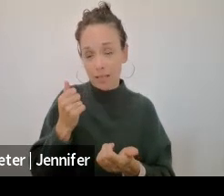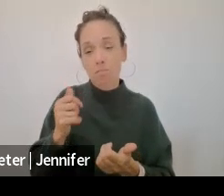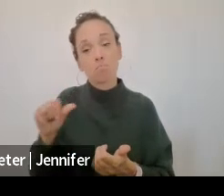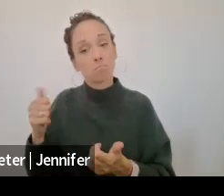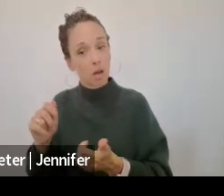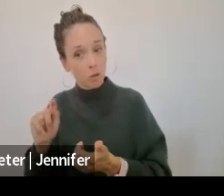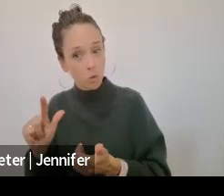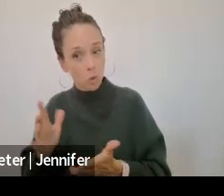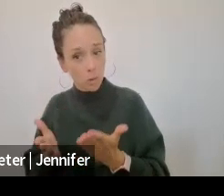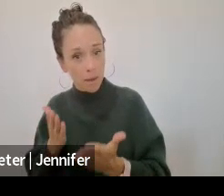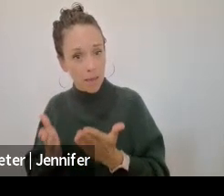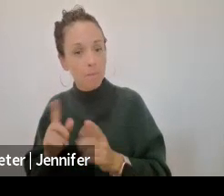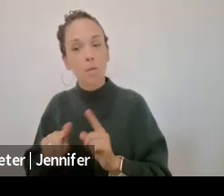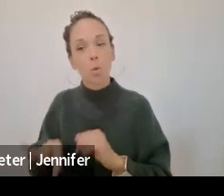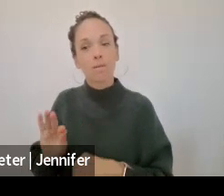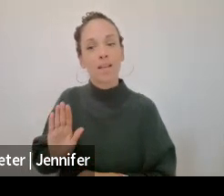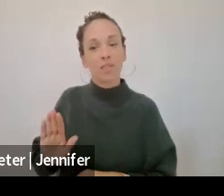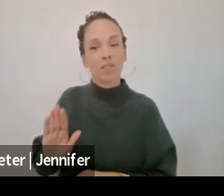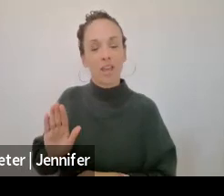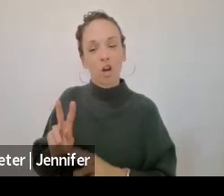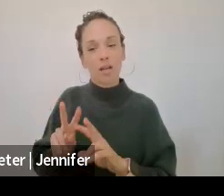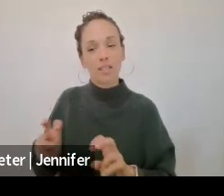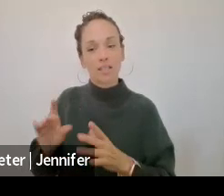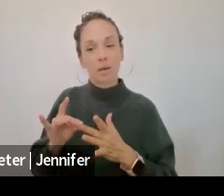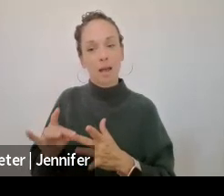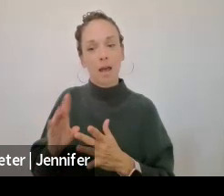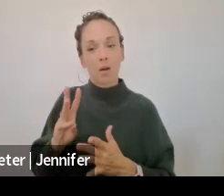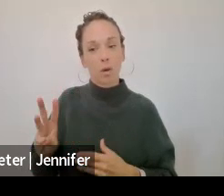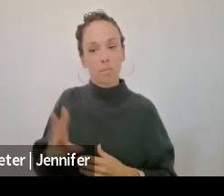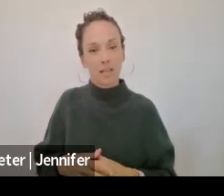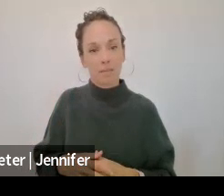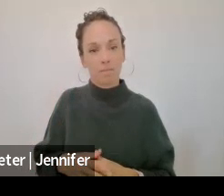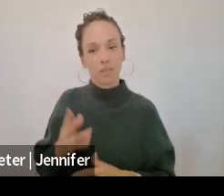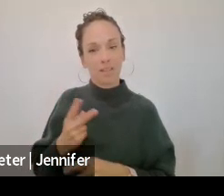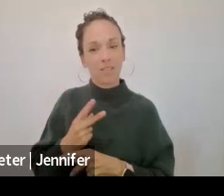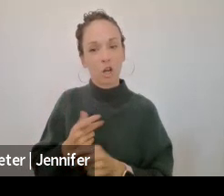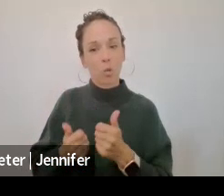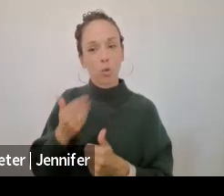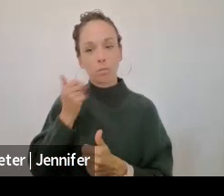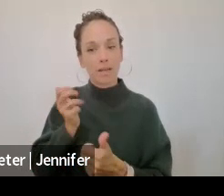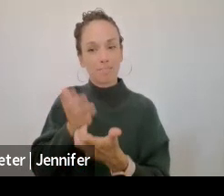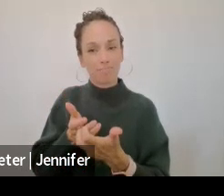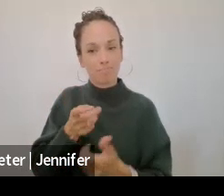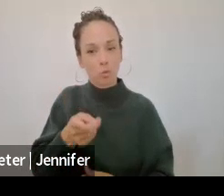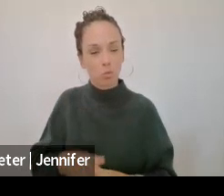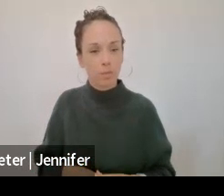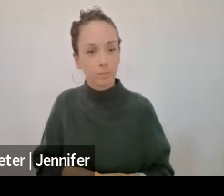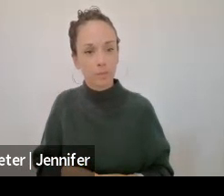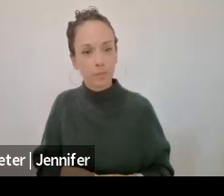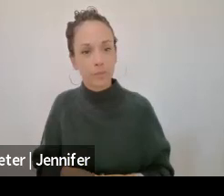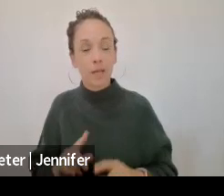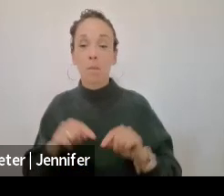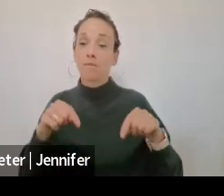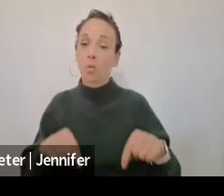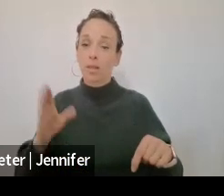measure at their assessment guide website that most meets your needs. But in this presentation, since we